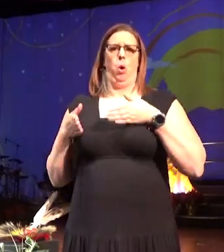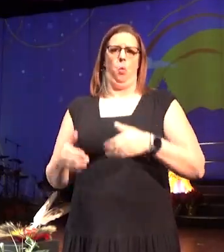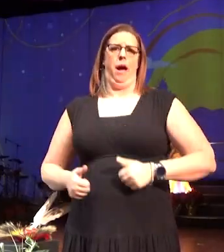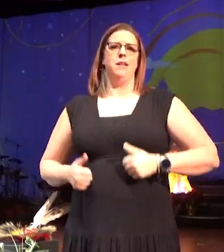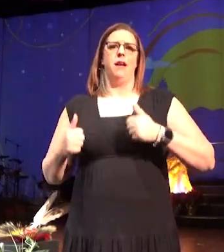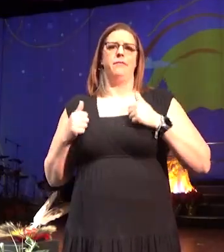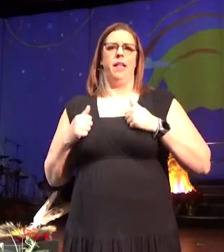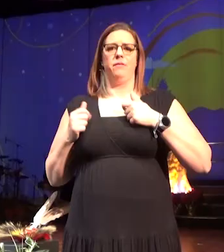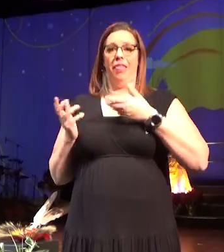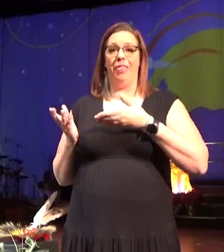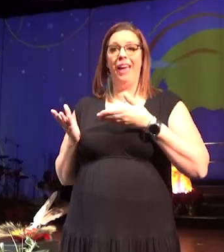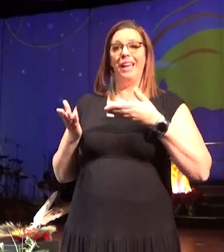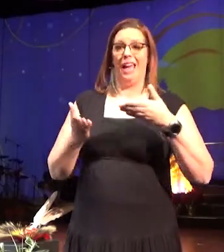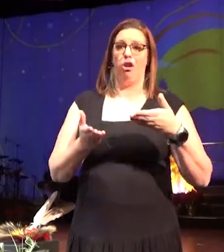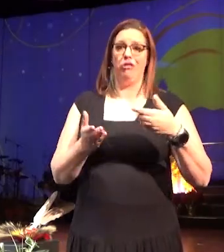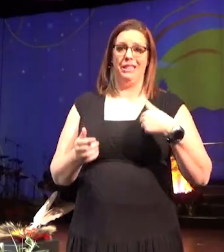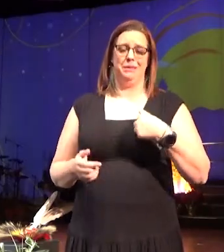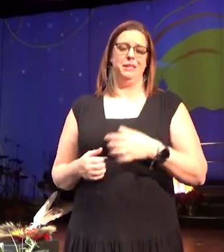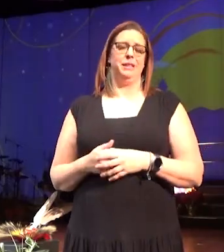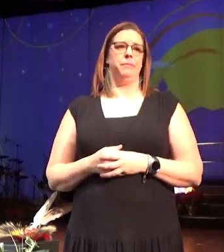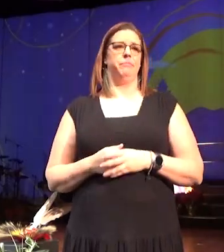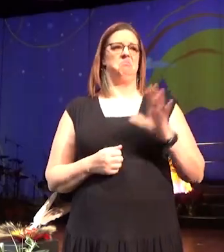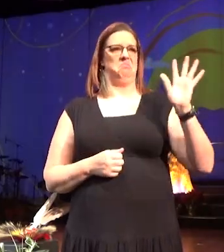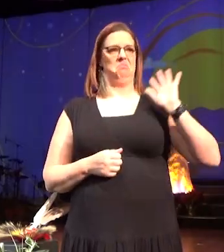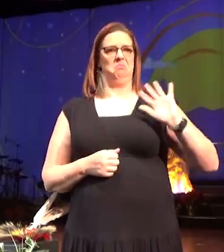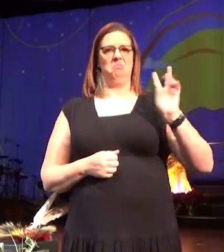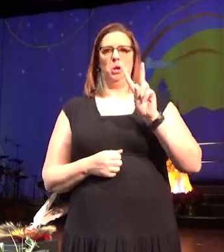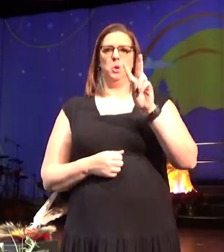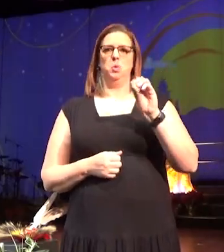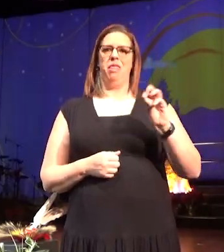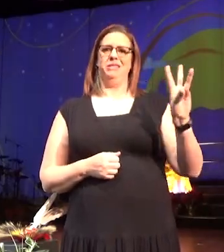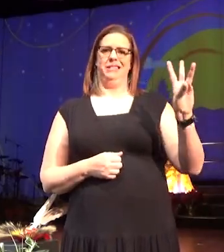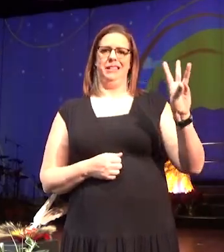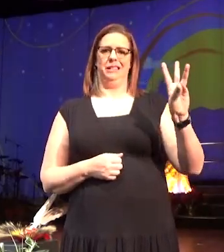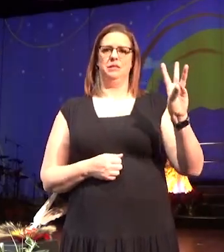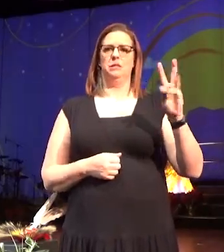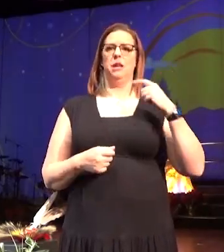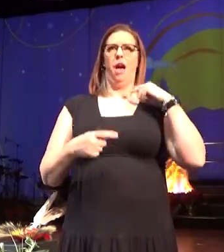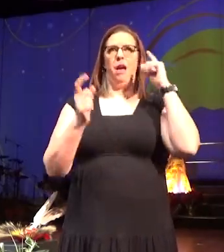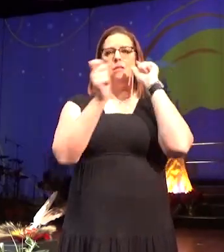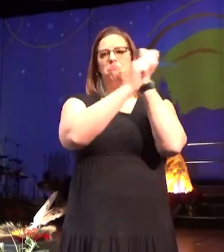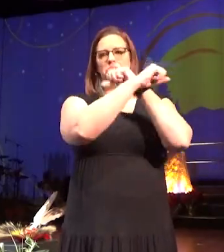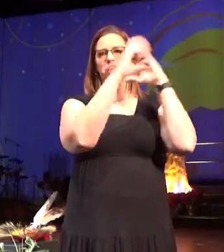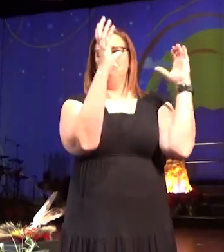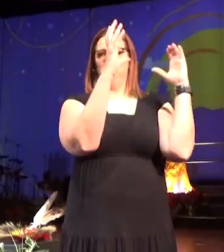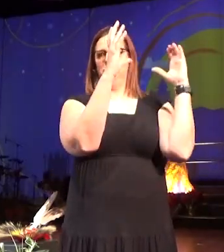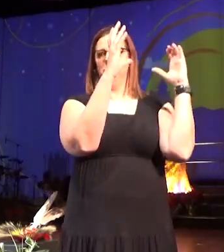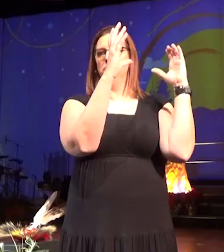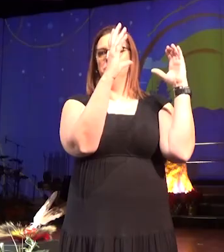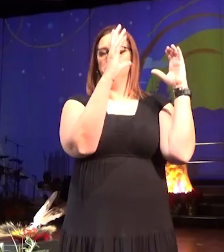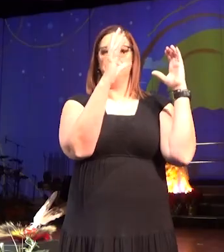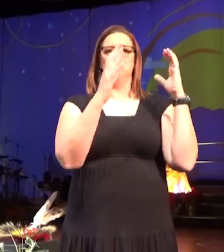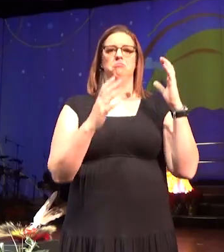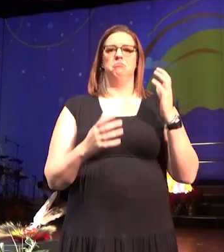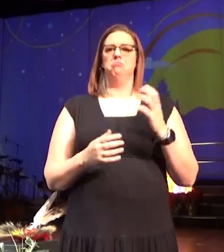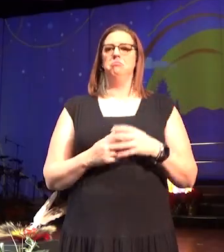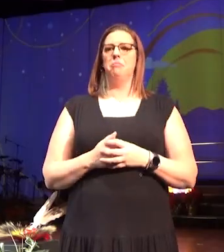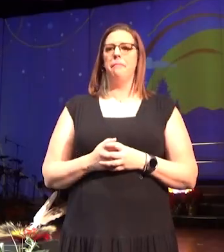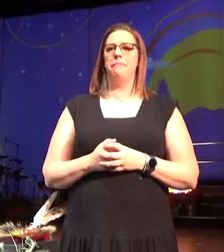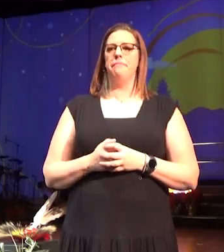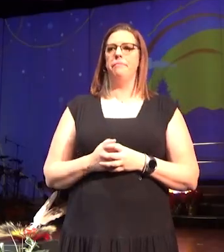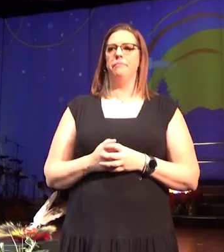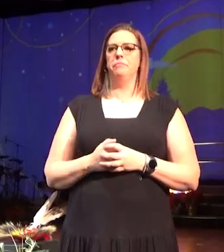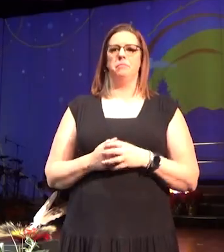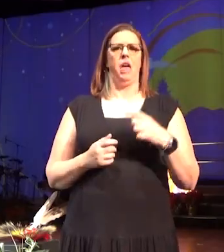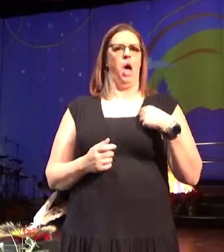me. You know, in 2006, I had this vision. I went on a hill,